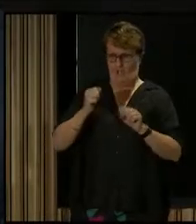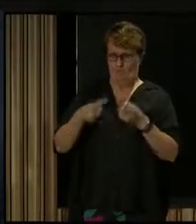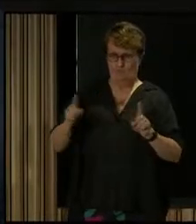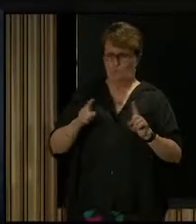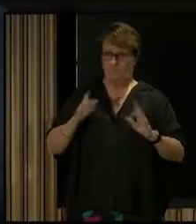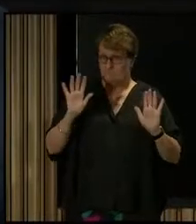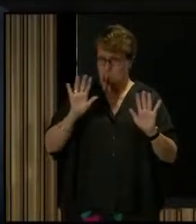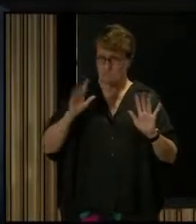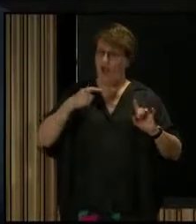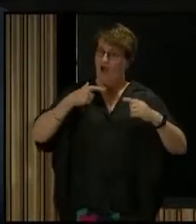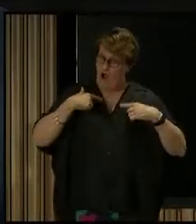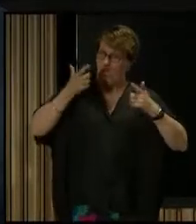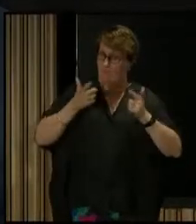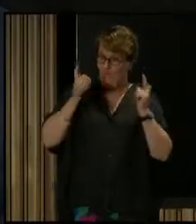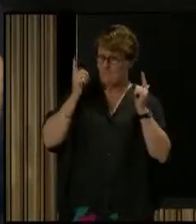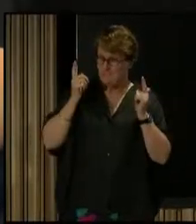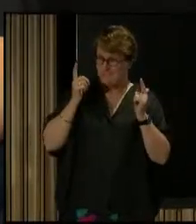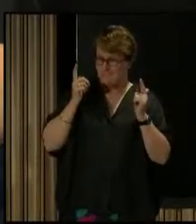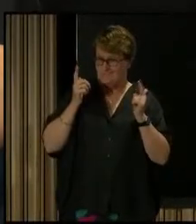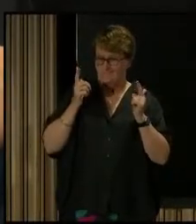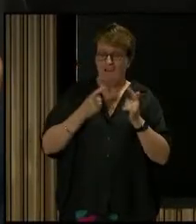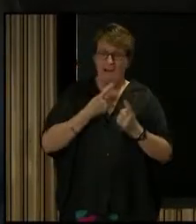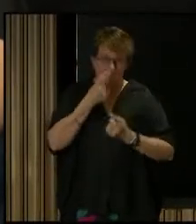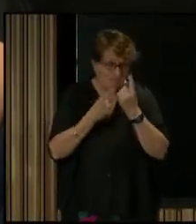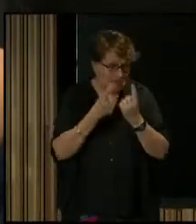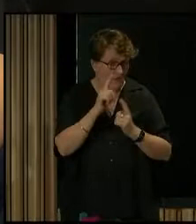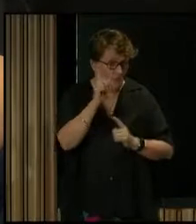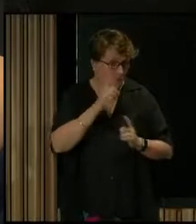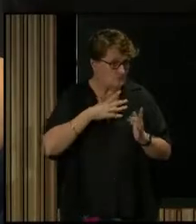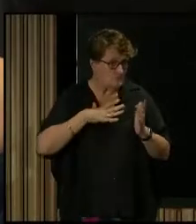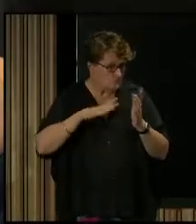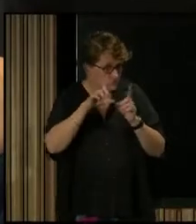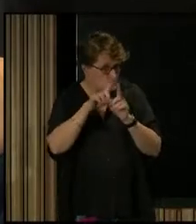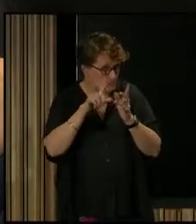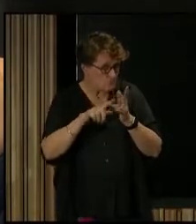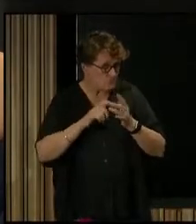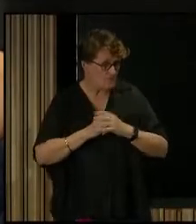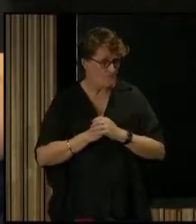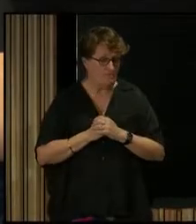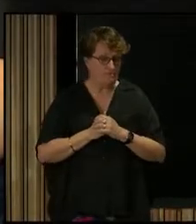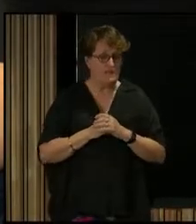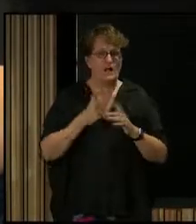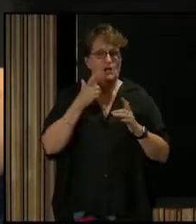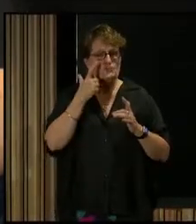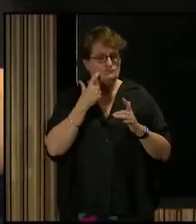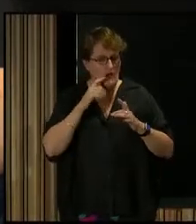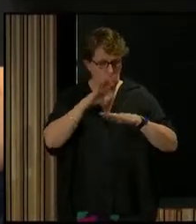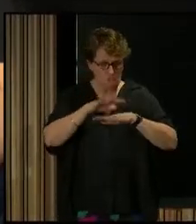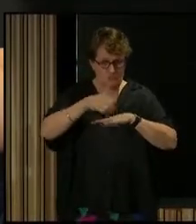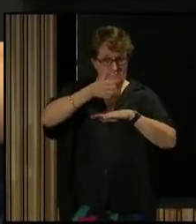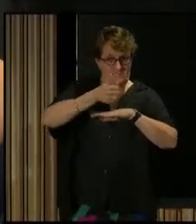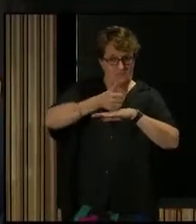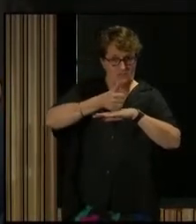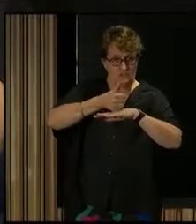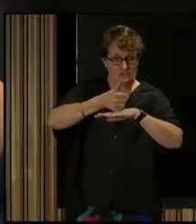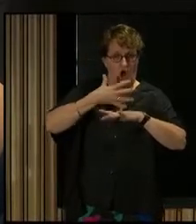I'm in charge. I'll let you know what I need. But then I think I try and I establish that I'm in charge, but